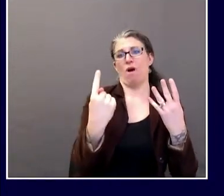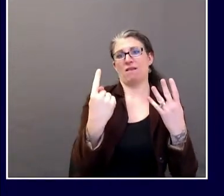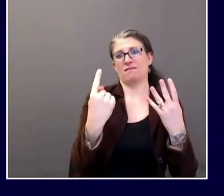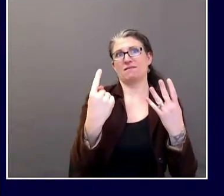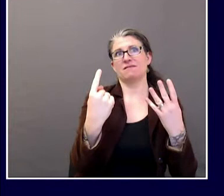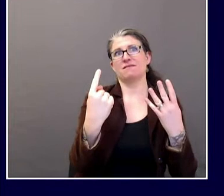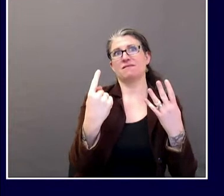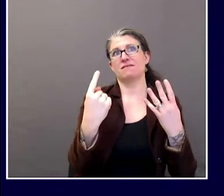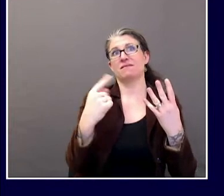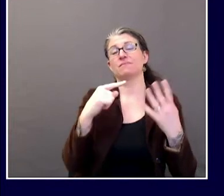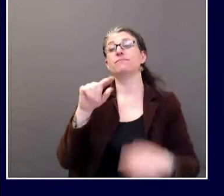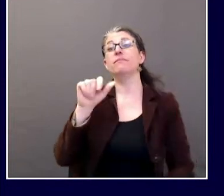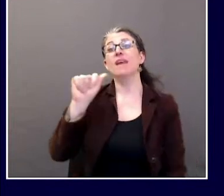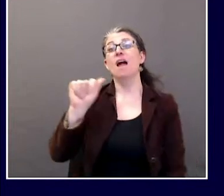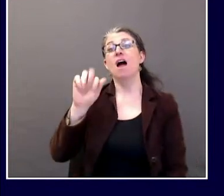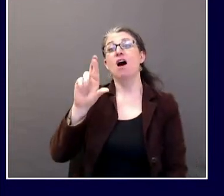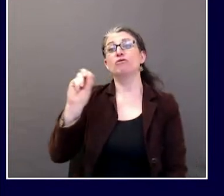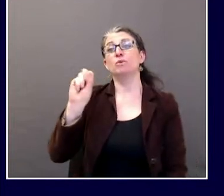and 5 were men.